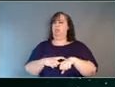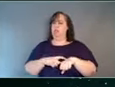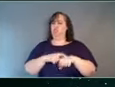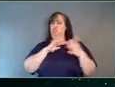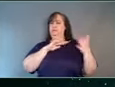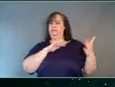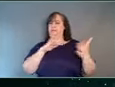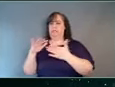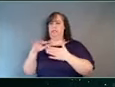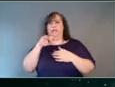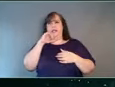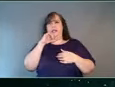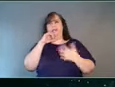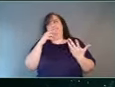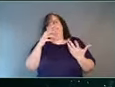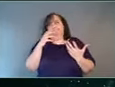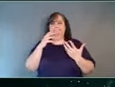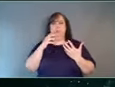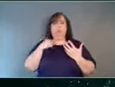than something that we can do right now.